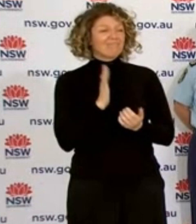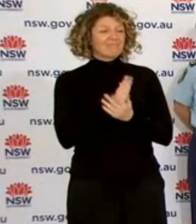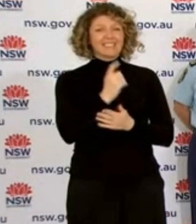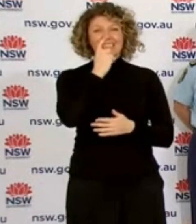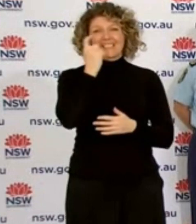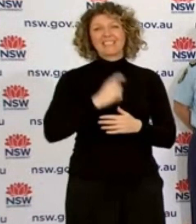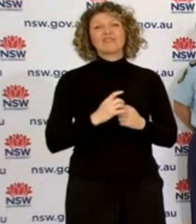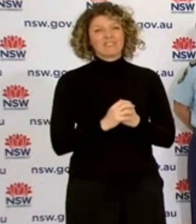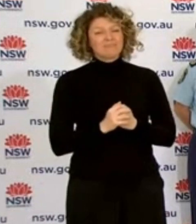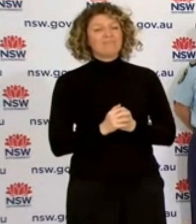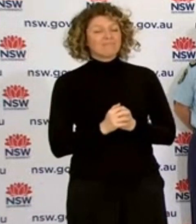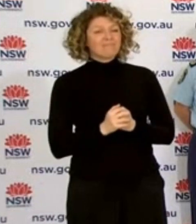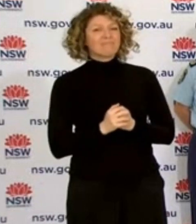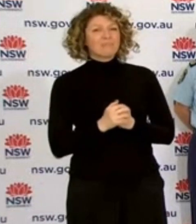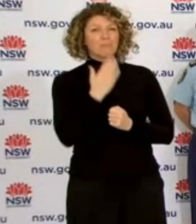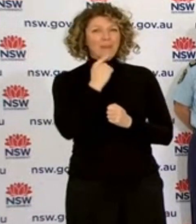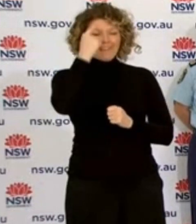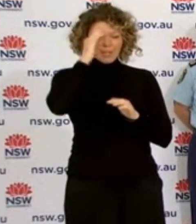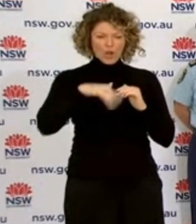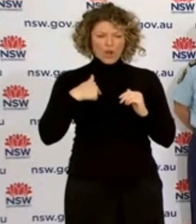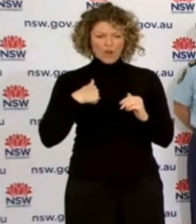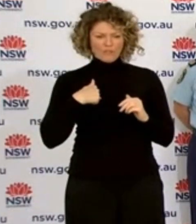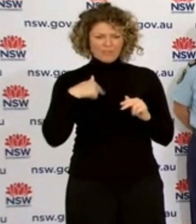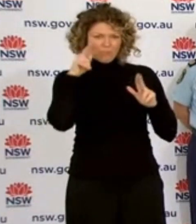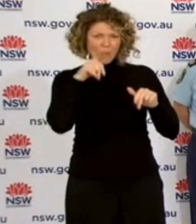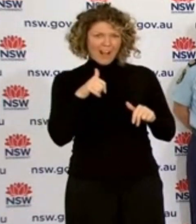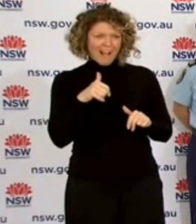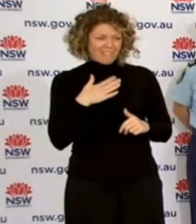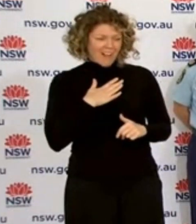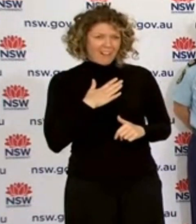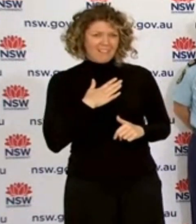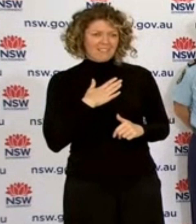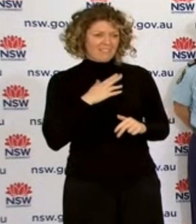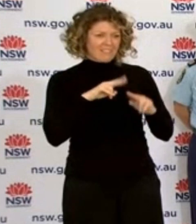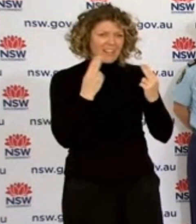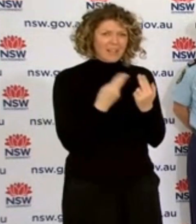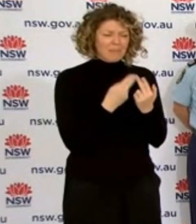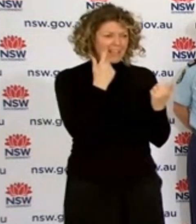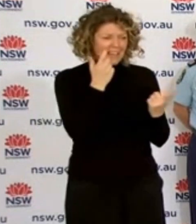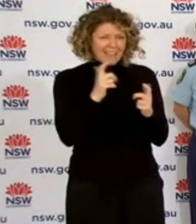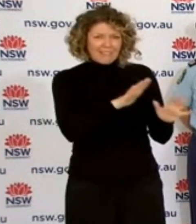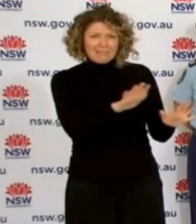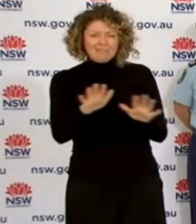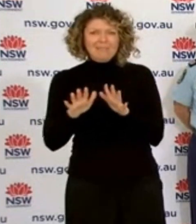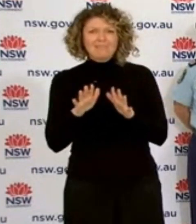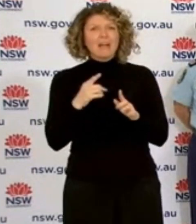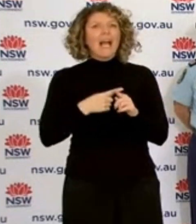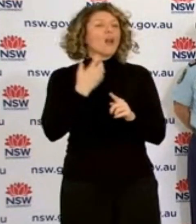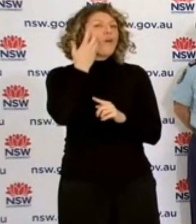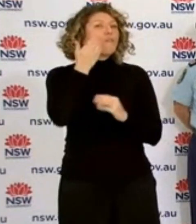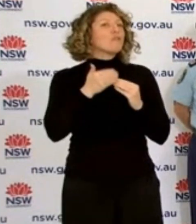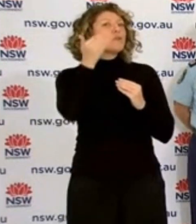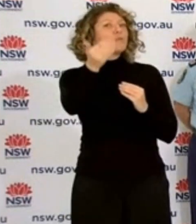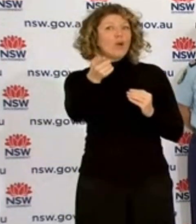seriously, to please know that to protect yourself and your loved ones and to protect our freedom moving forward. If you want freedom